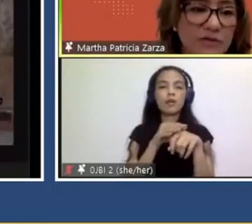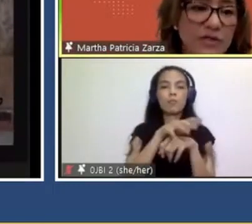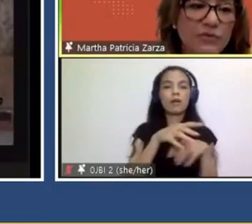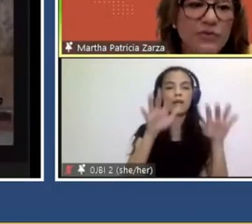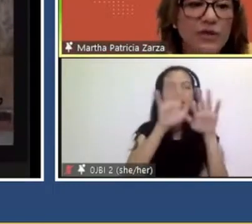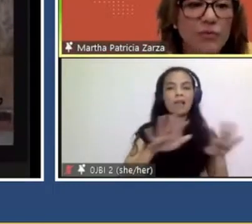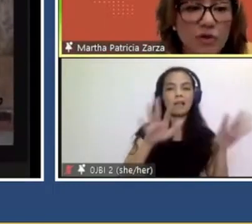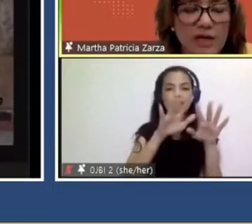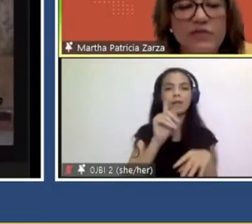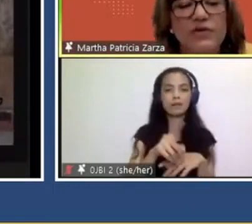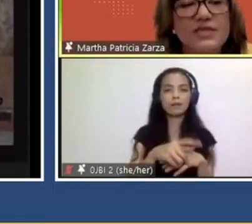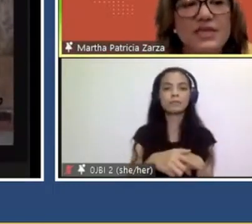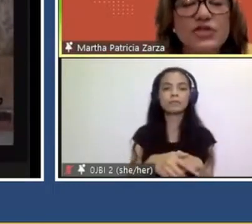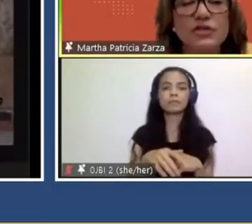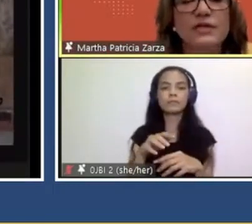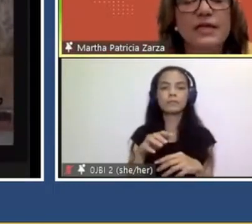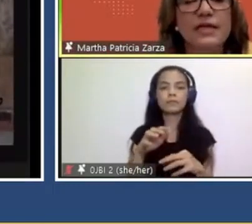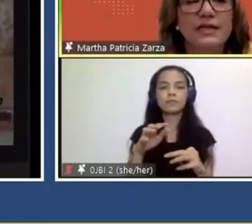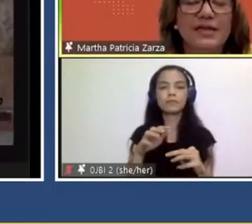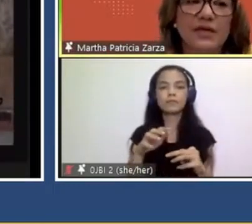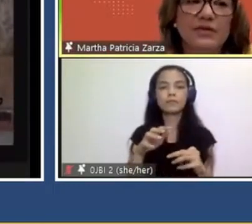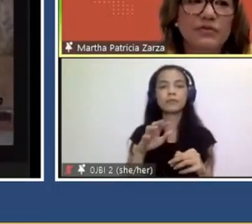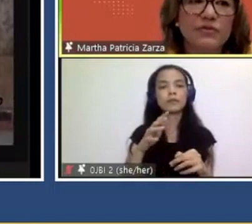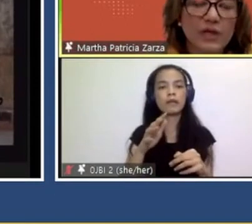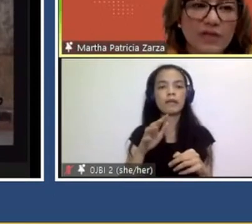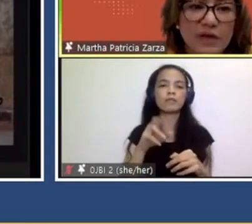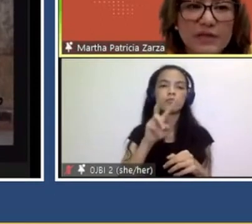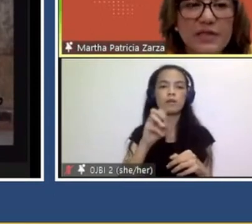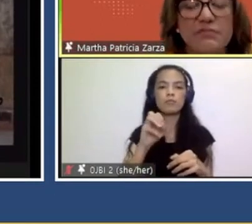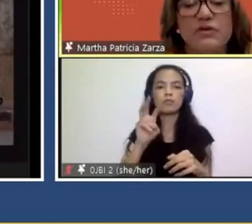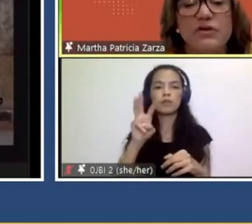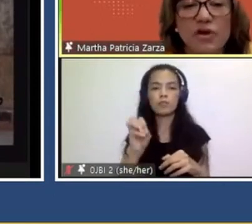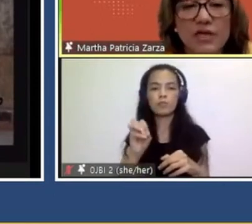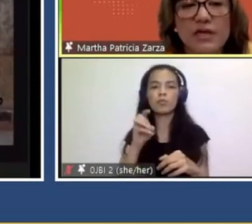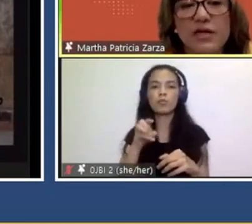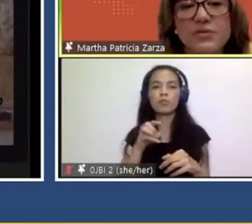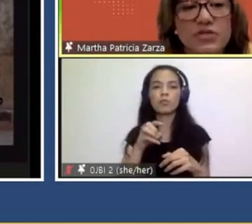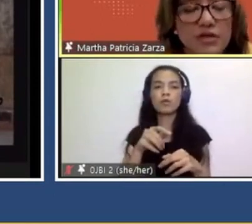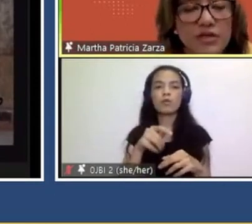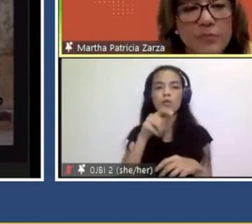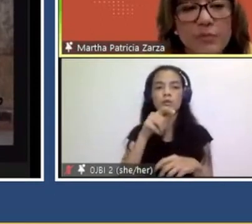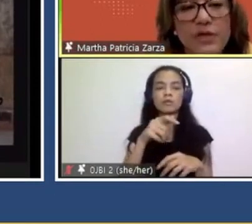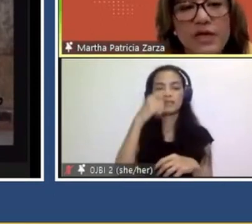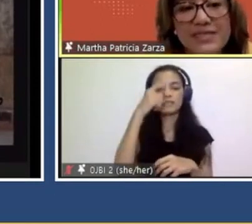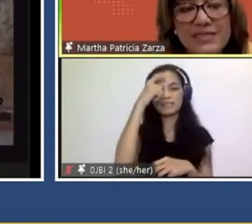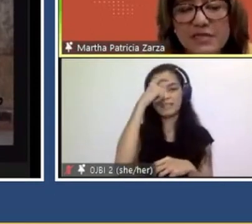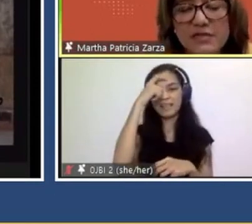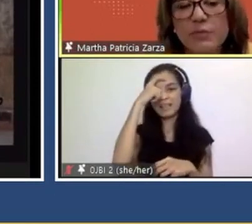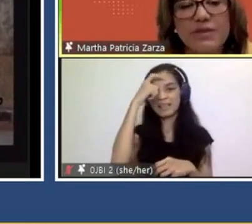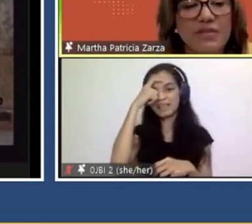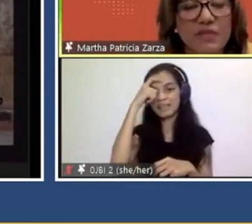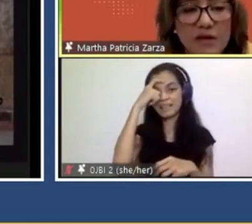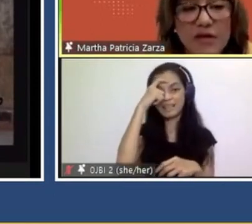estimated, according to the World Health Organization, that by 2030, chronic obstructive pulmonary